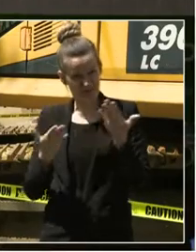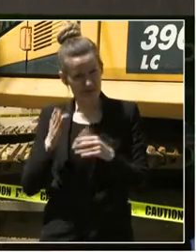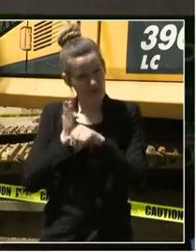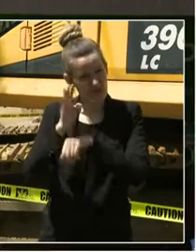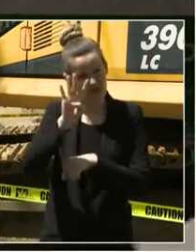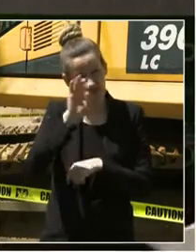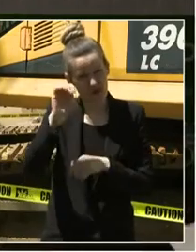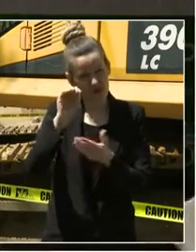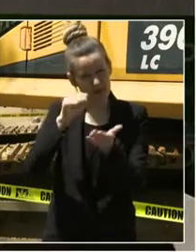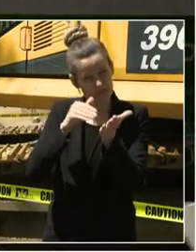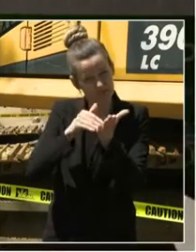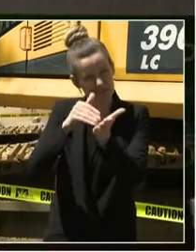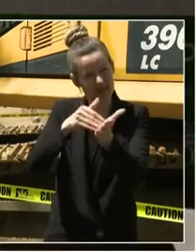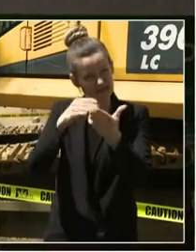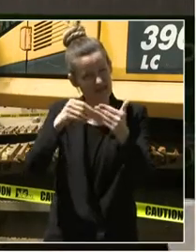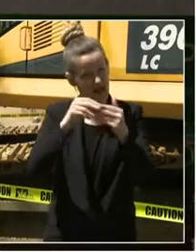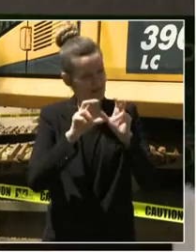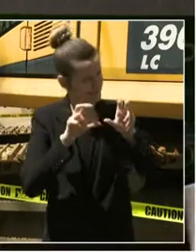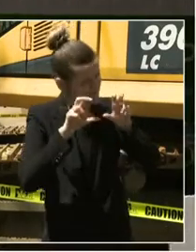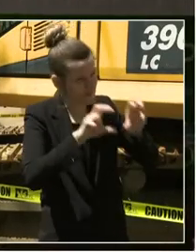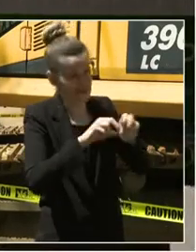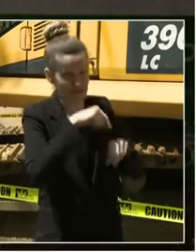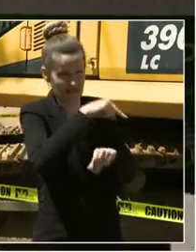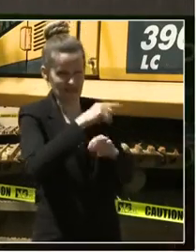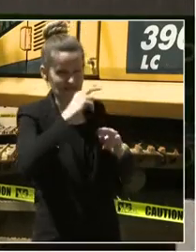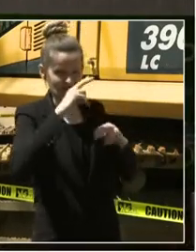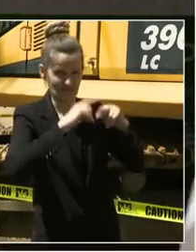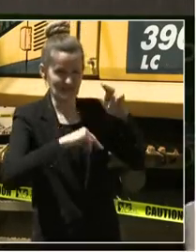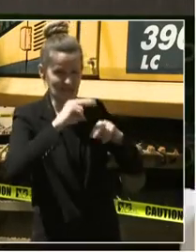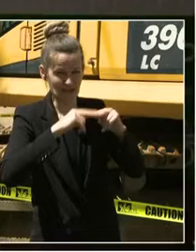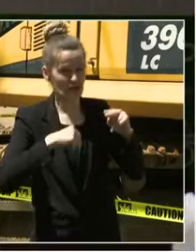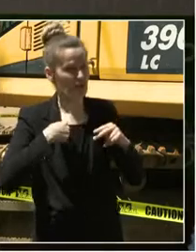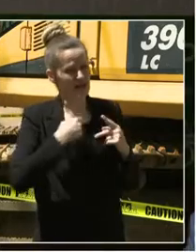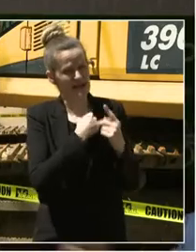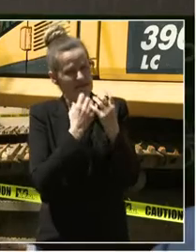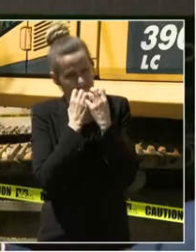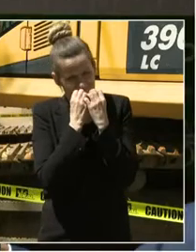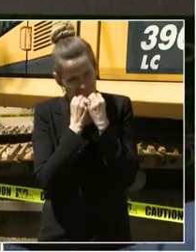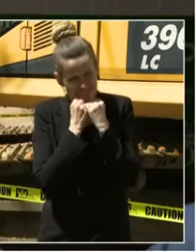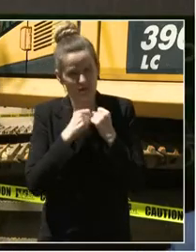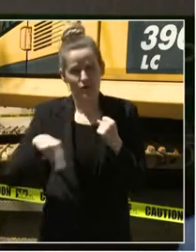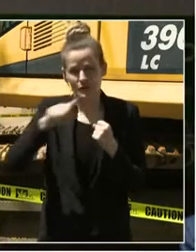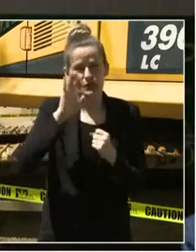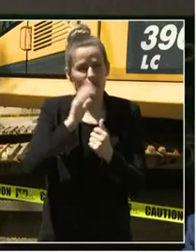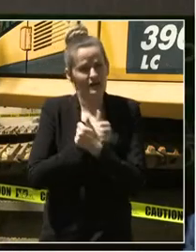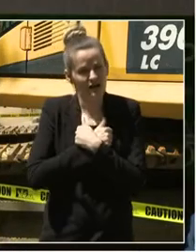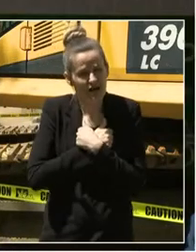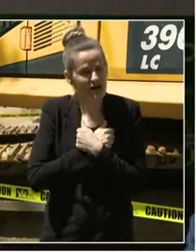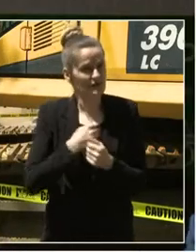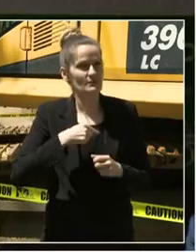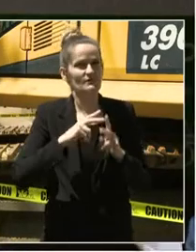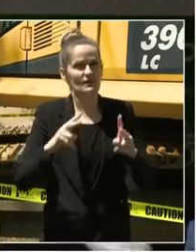it is going to be a facility that you are going to be very proud